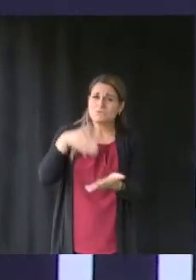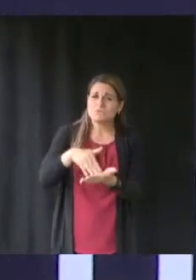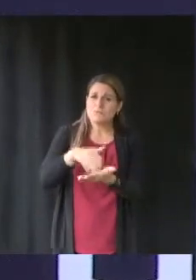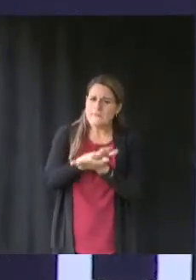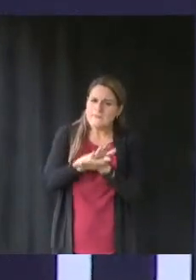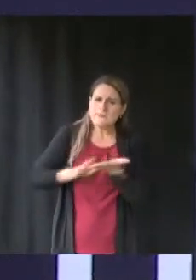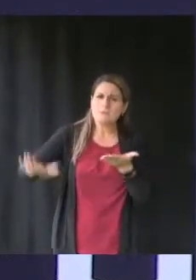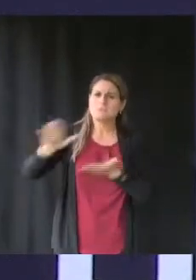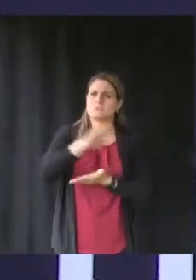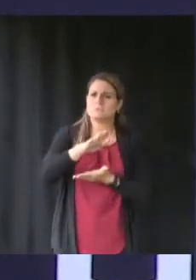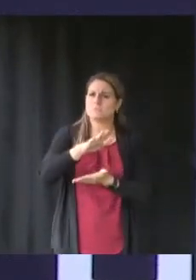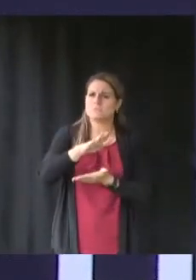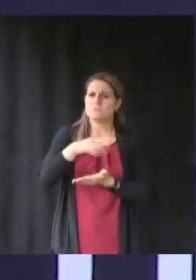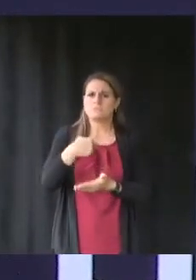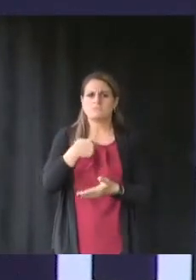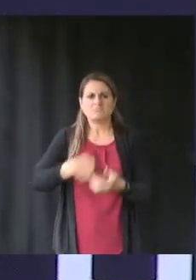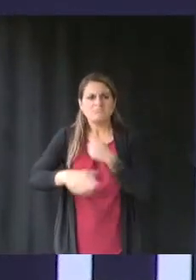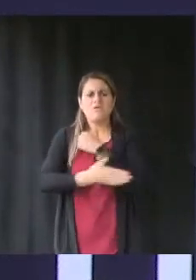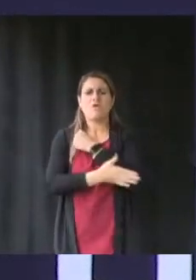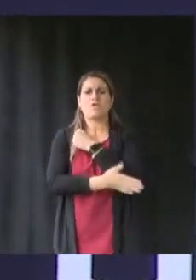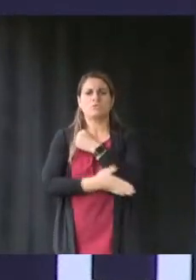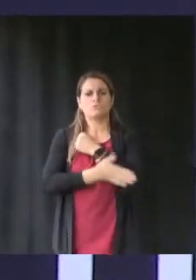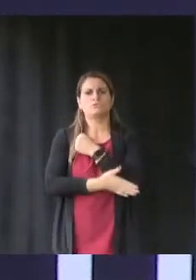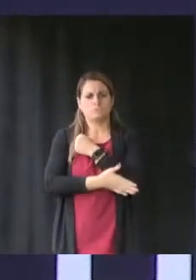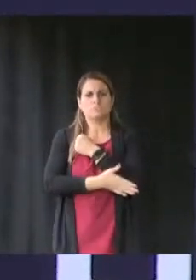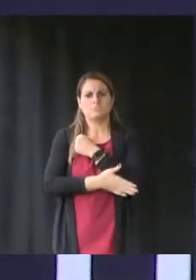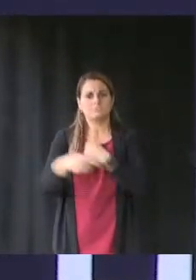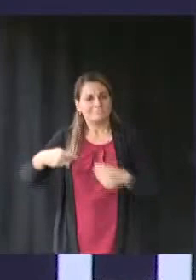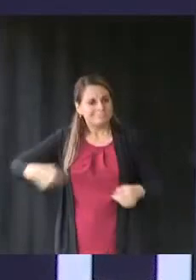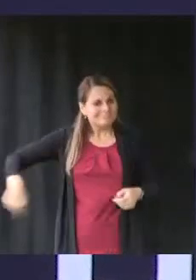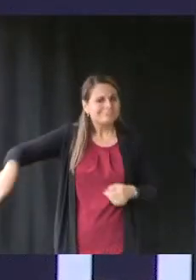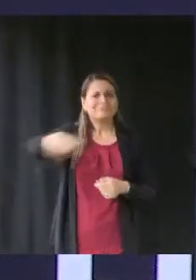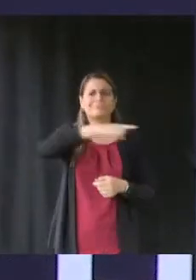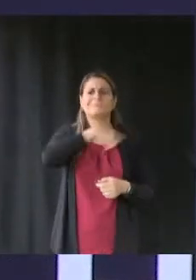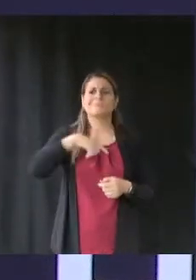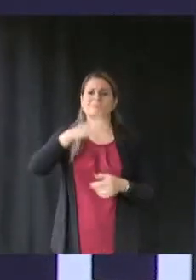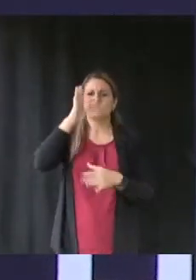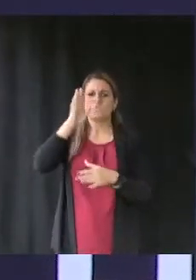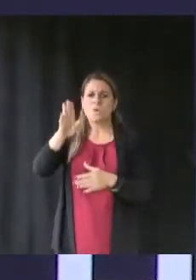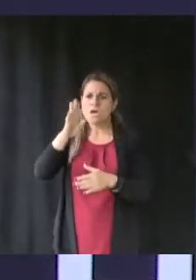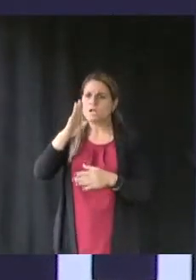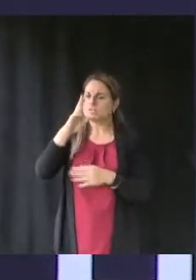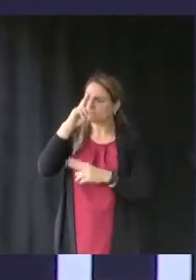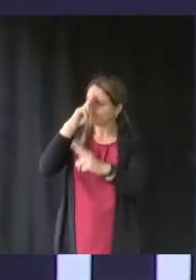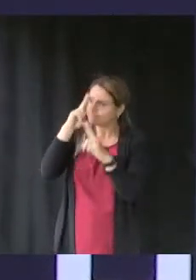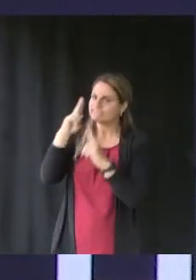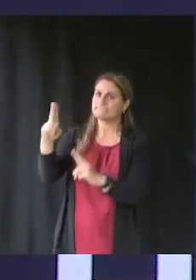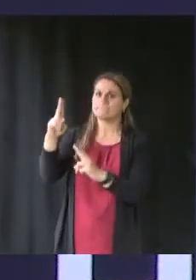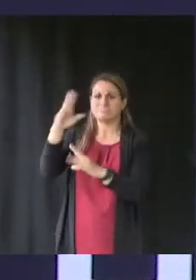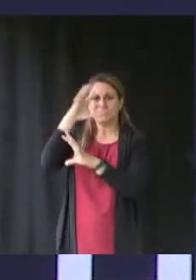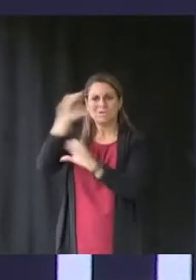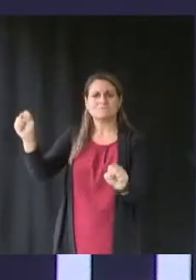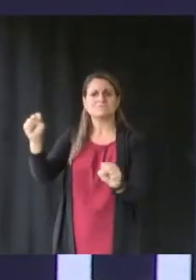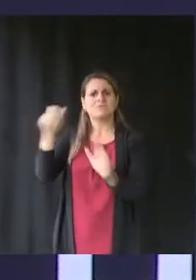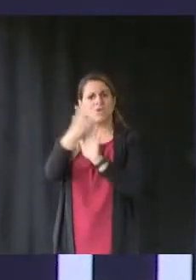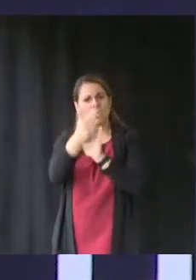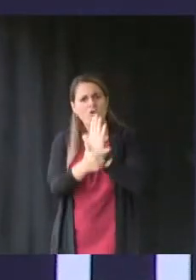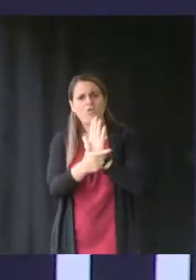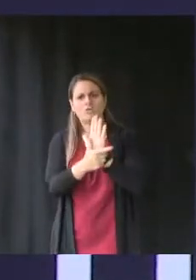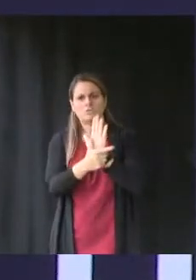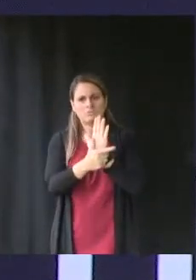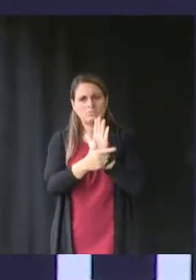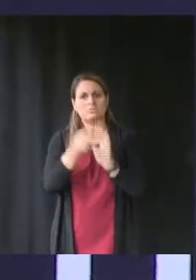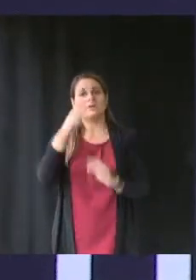our country, we will invoke the precedents and call upon the law that was made in Nuremberg 75 years